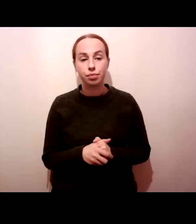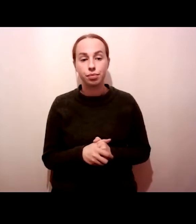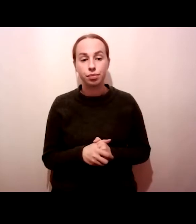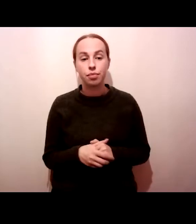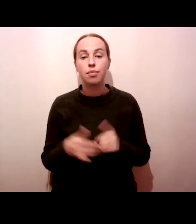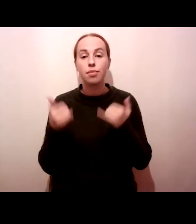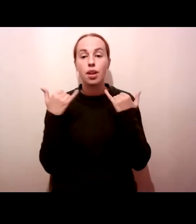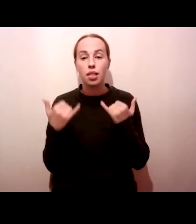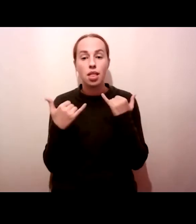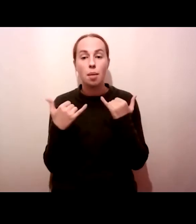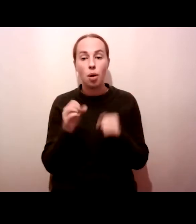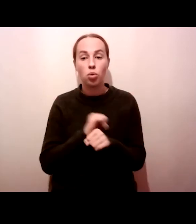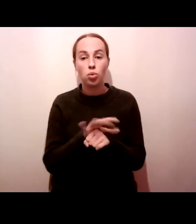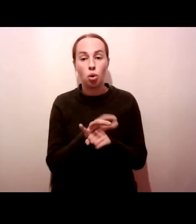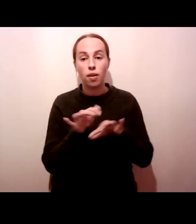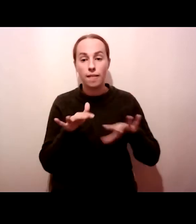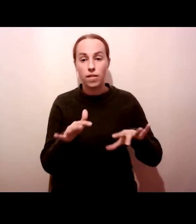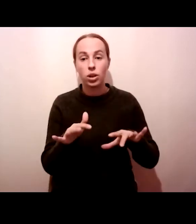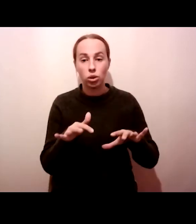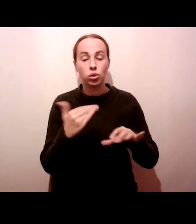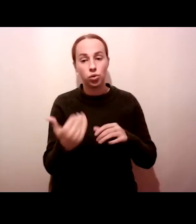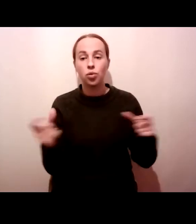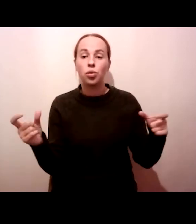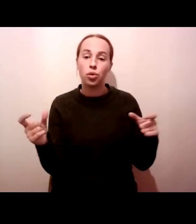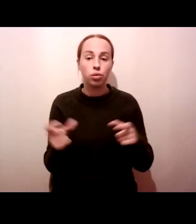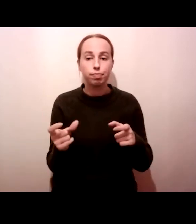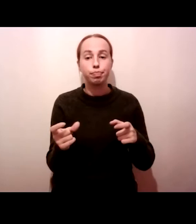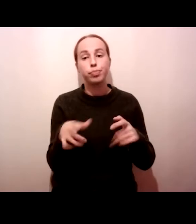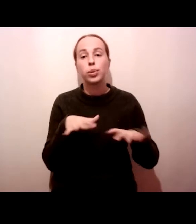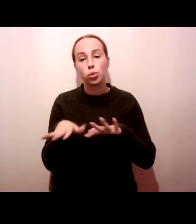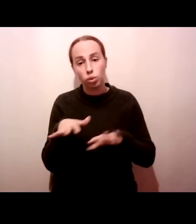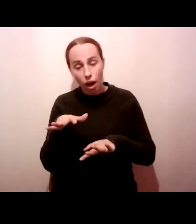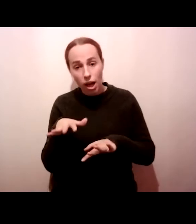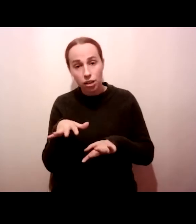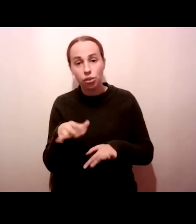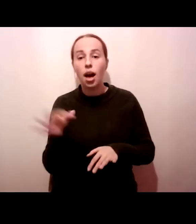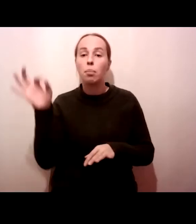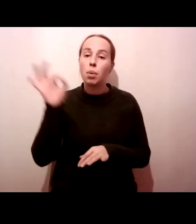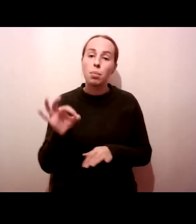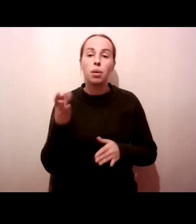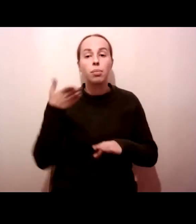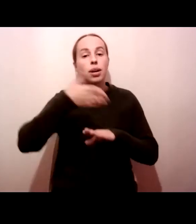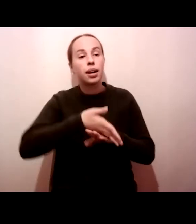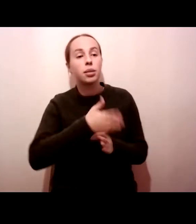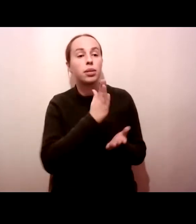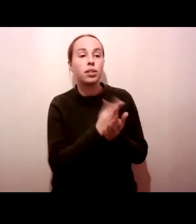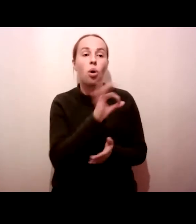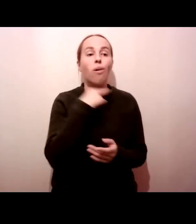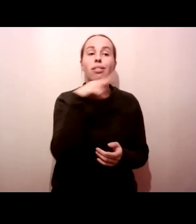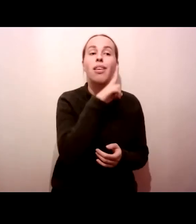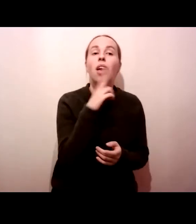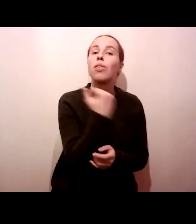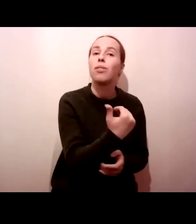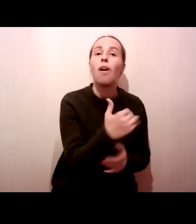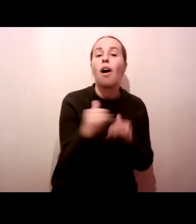social workers. In the context of the COVID pandemic, majority of